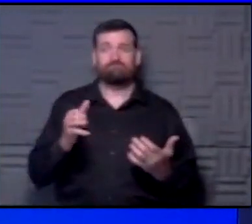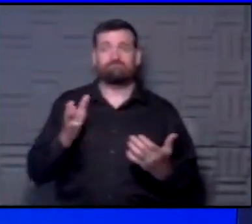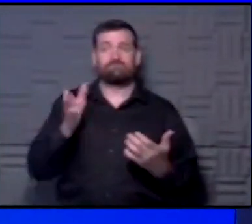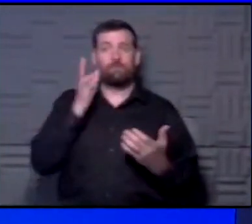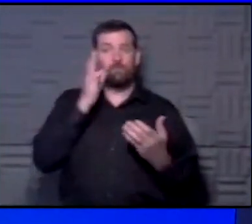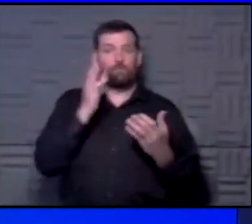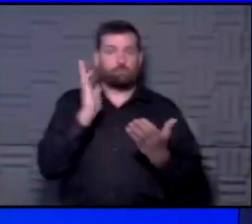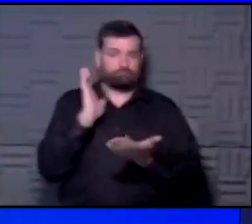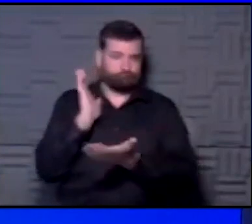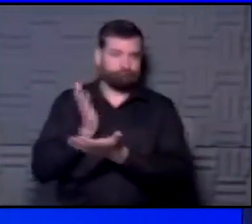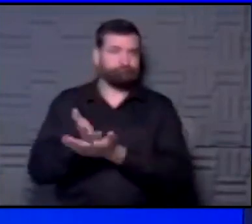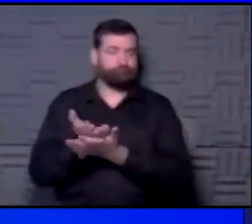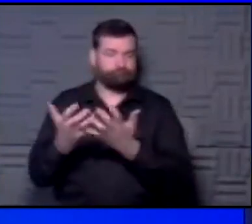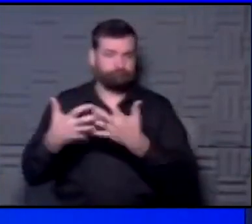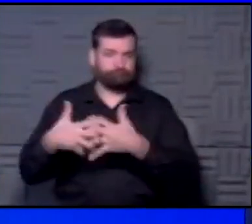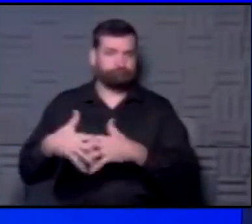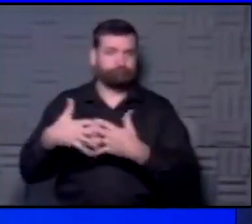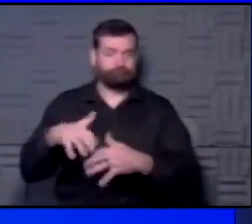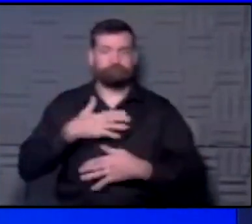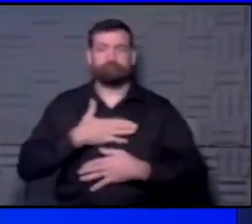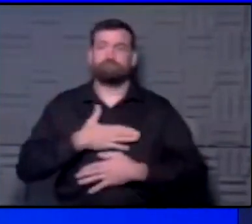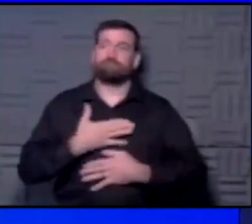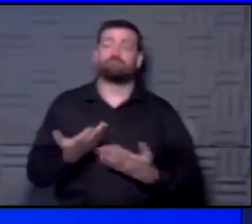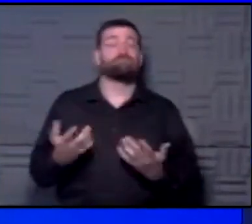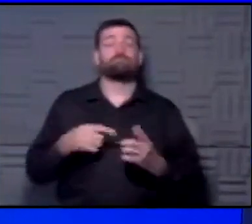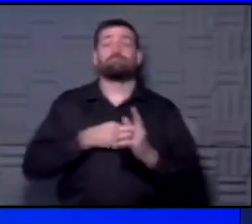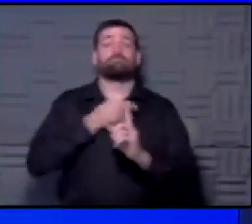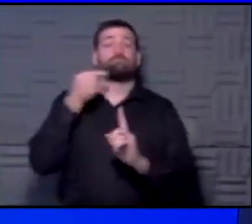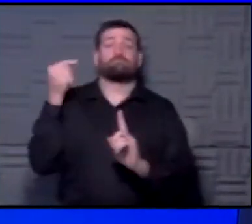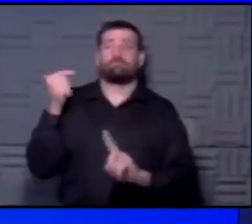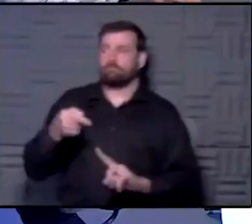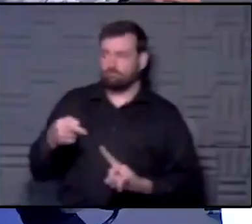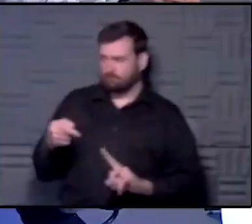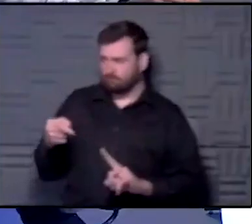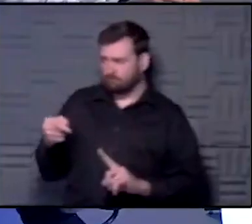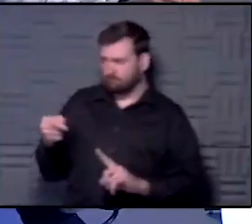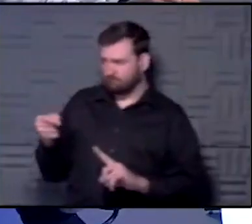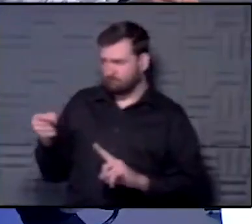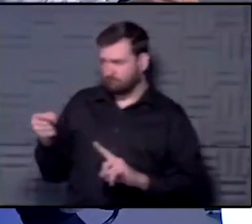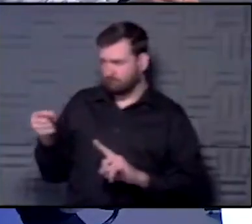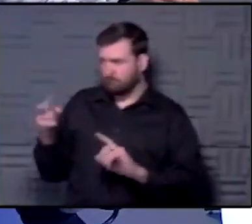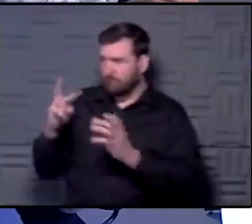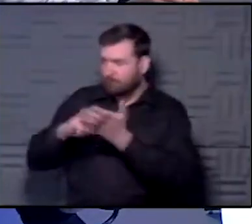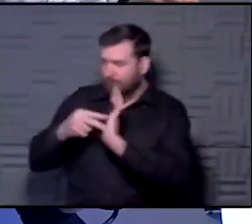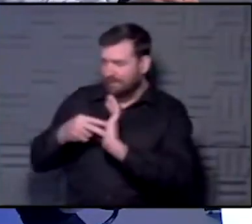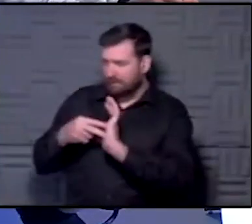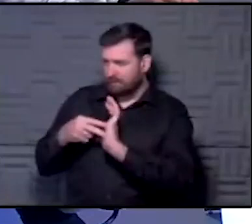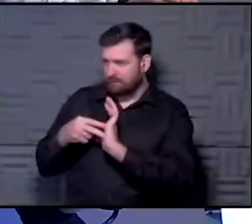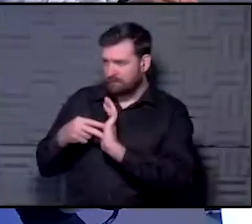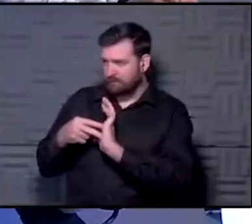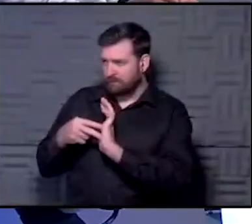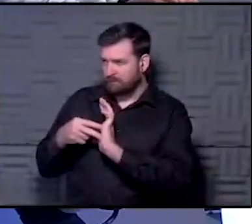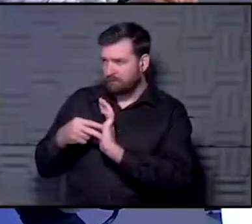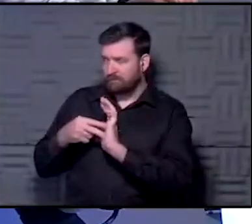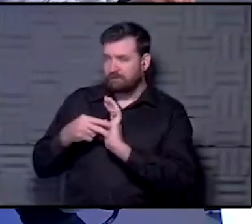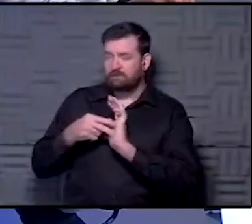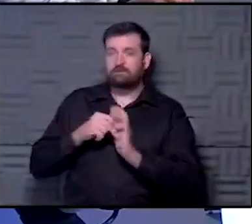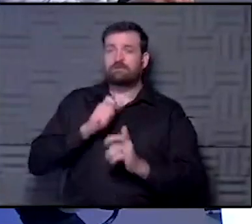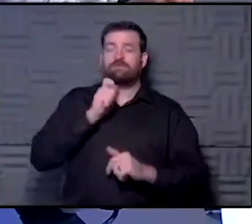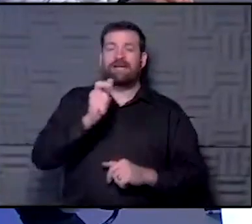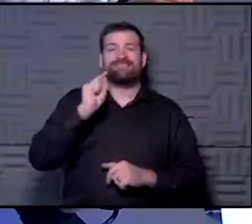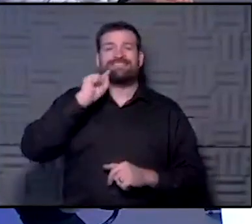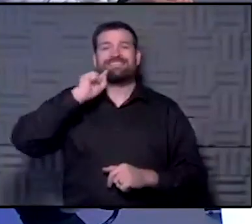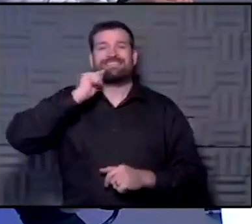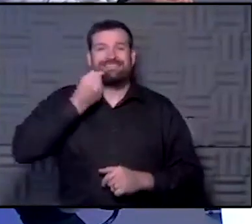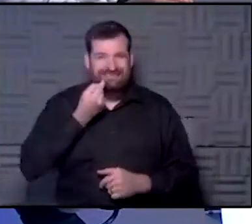discontinuation criteria, so they are in the convalescent stage. The main point of that is... You're not saying withdrawal care. You're saying they're no longer considered acute COVID